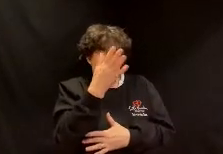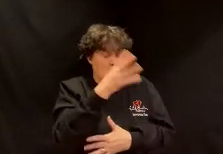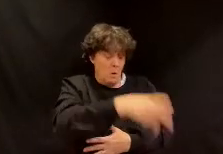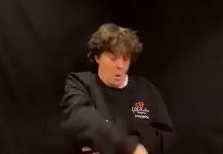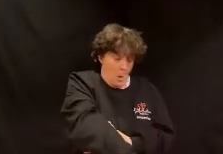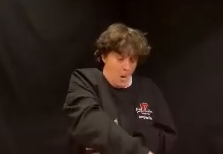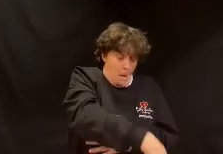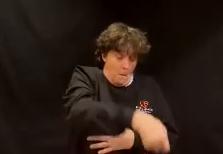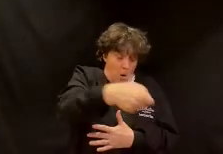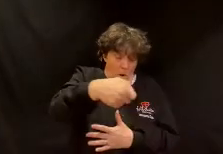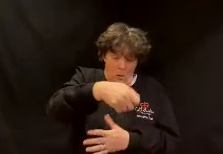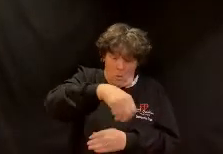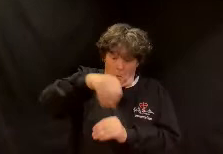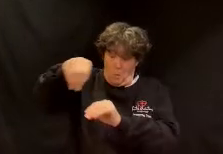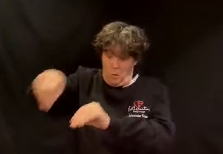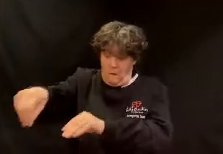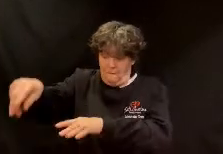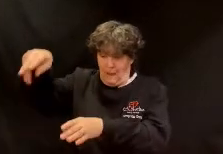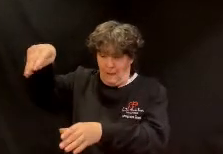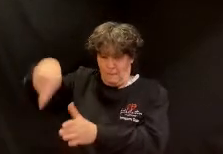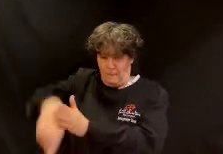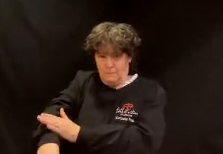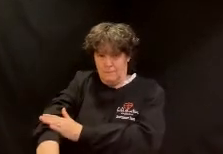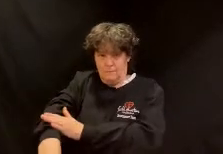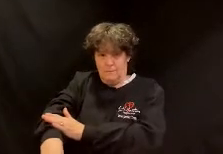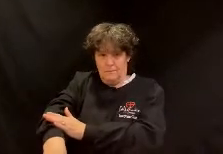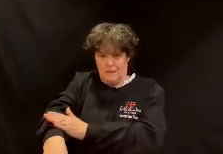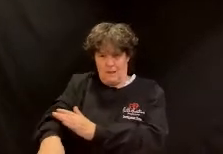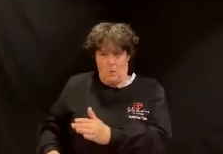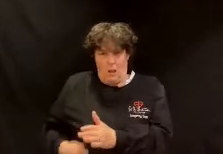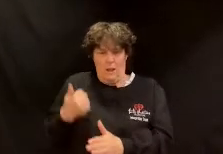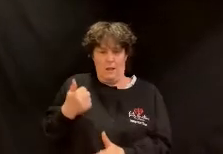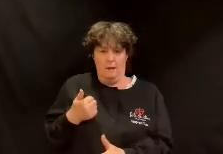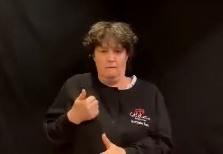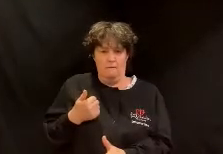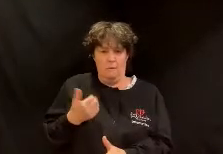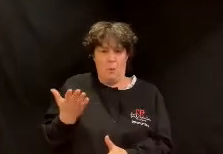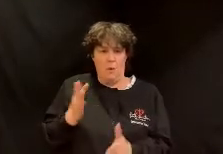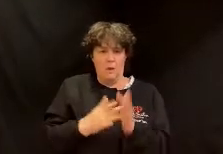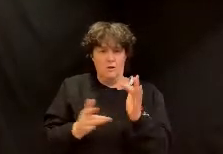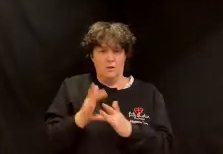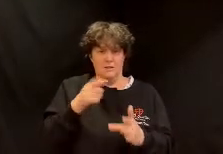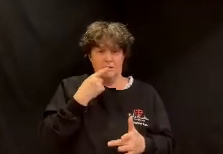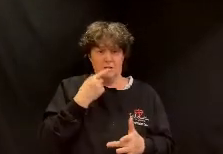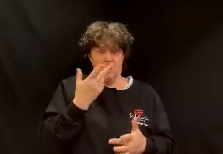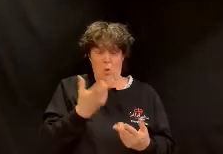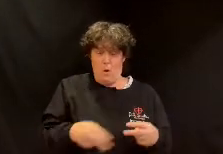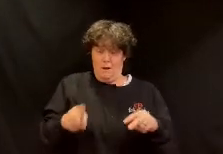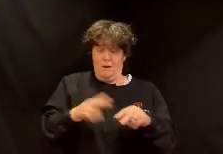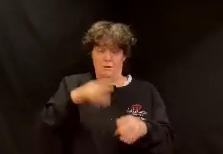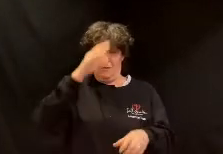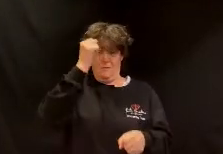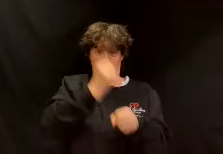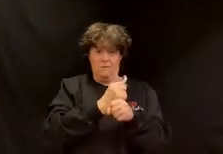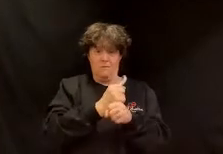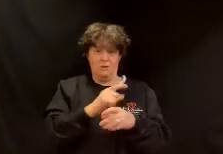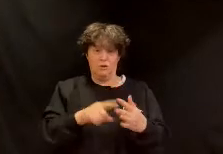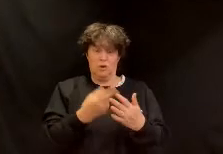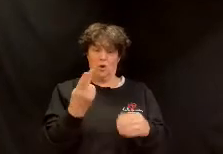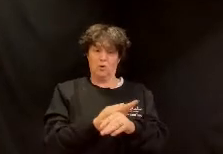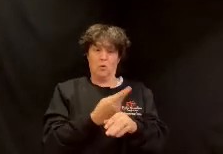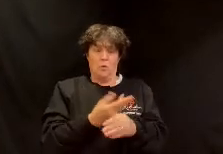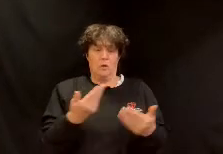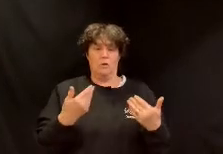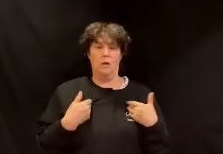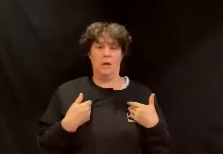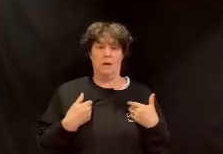roots and be planted in the sea, and it would obey you. What did Jesus say? If you want to increase your faith, start using what you got and start planting